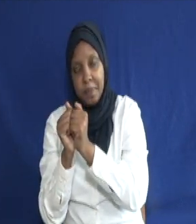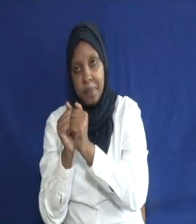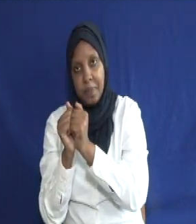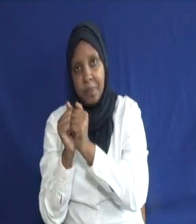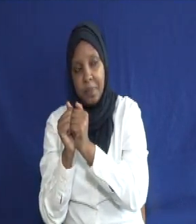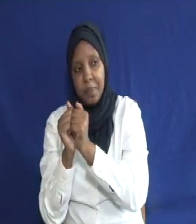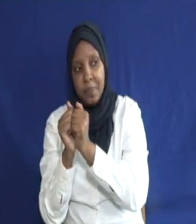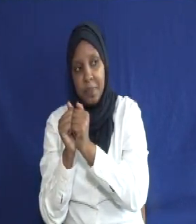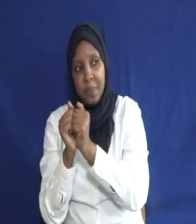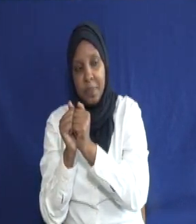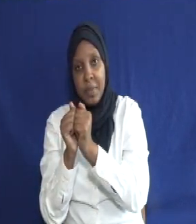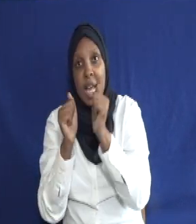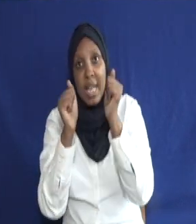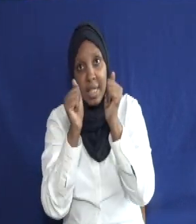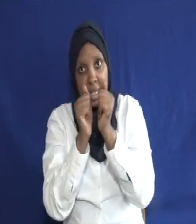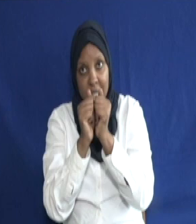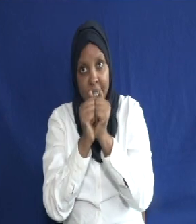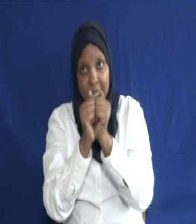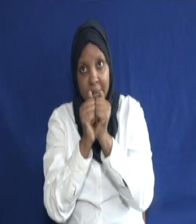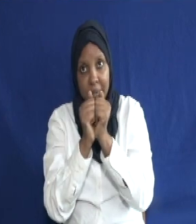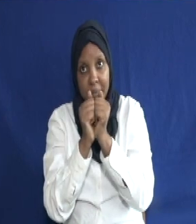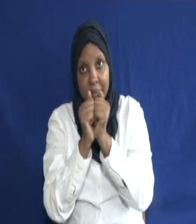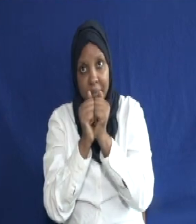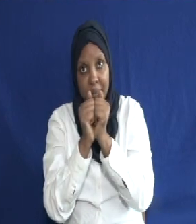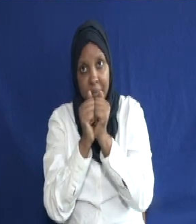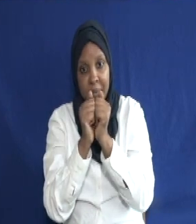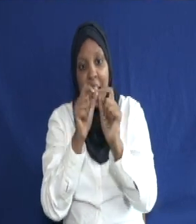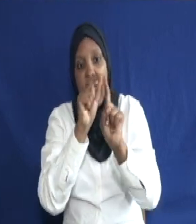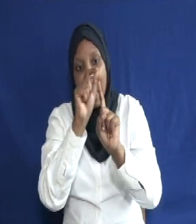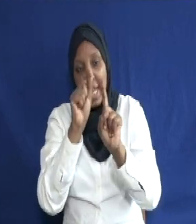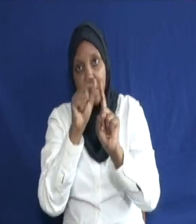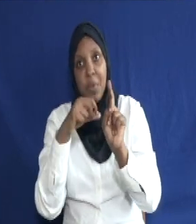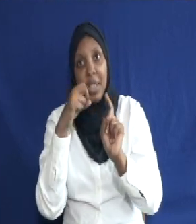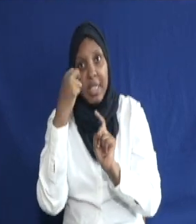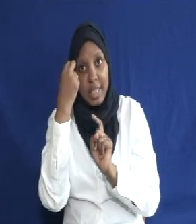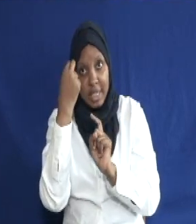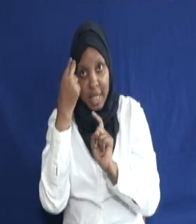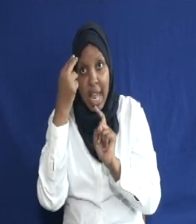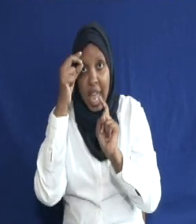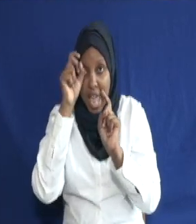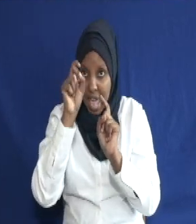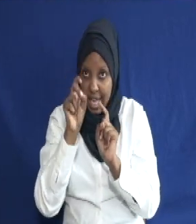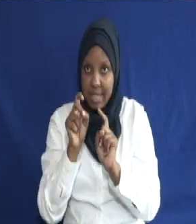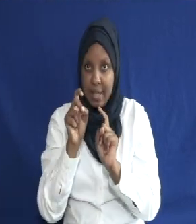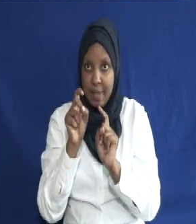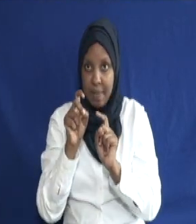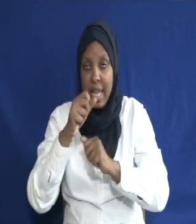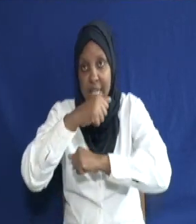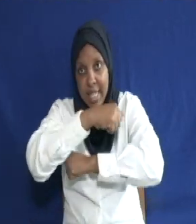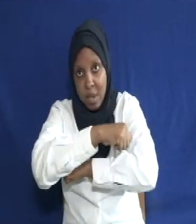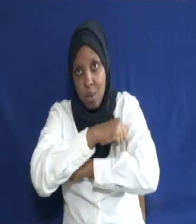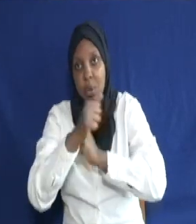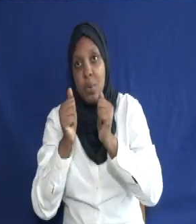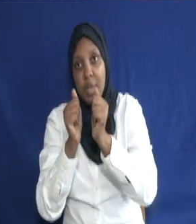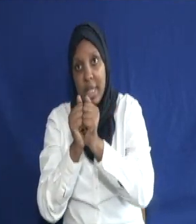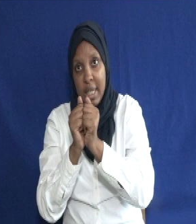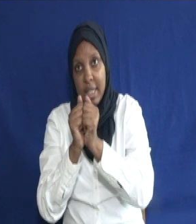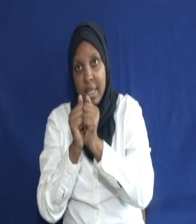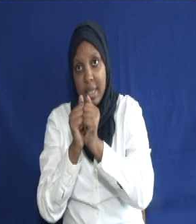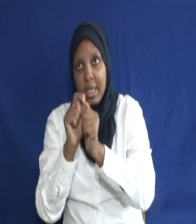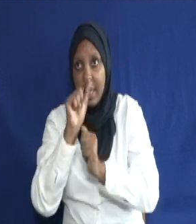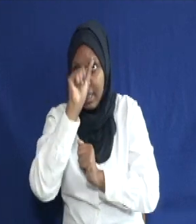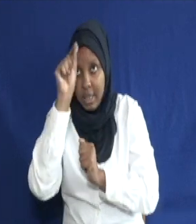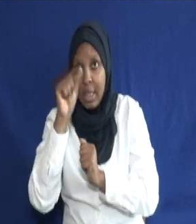exponent 2. It is 10 exponent 2. Here we arrive at a very good point. We